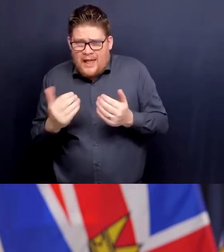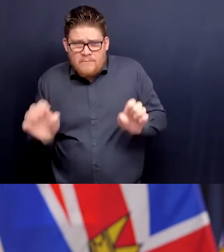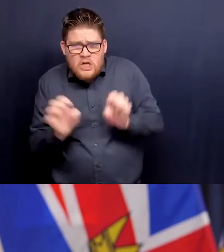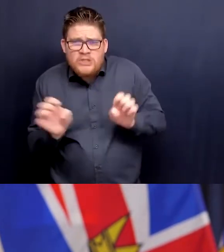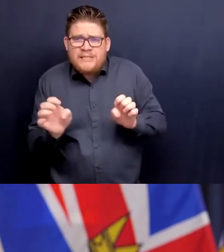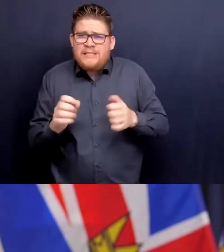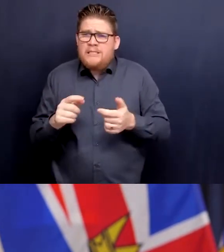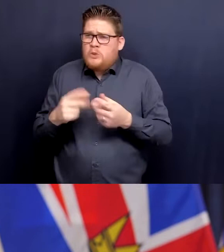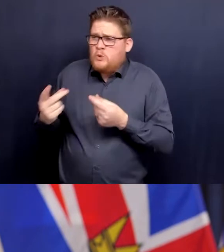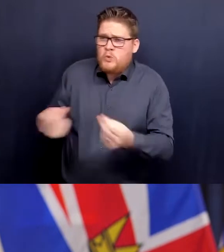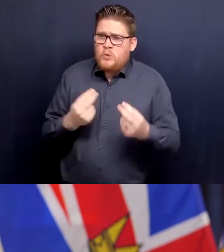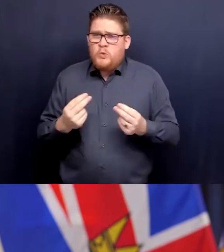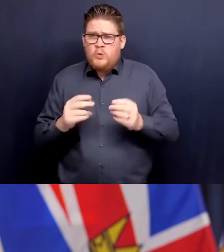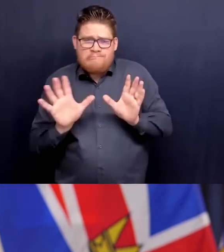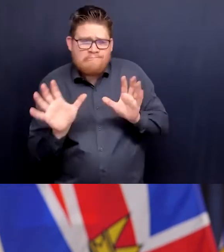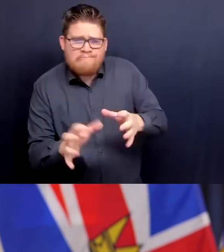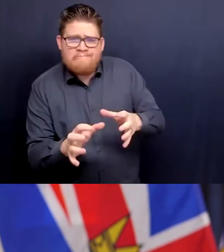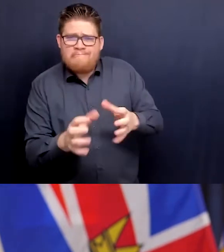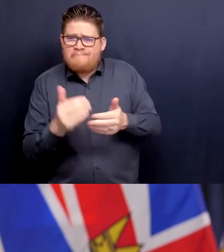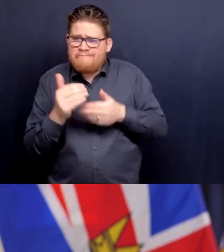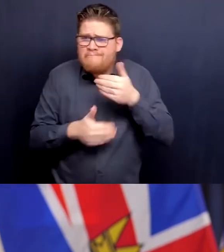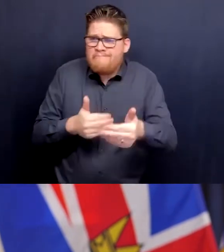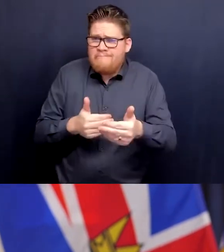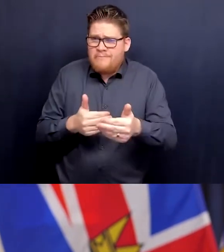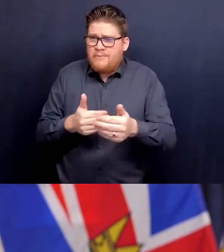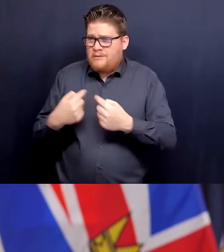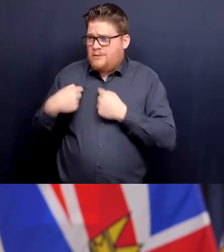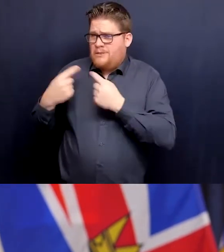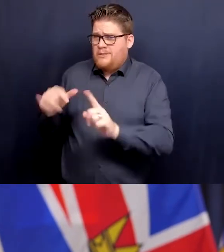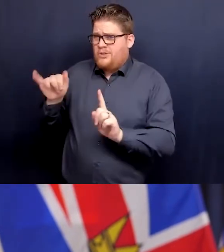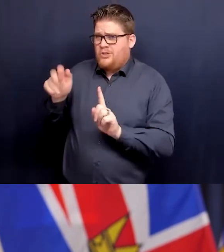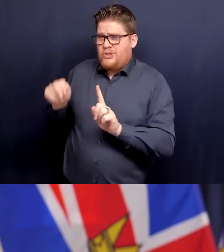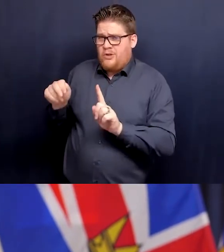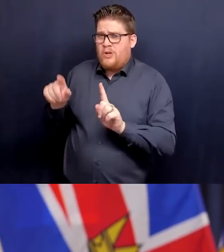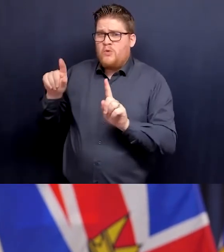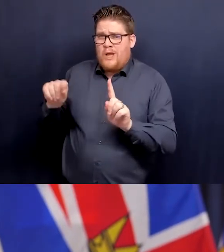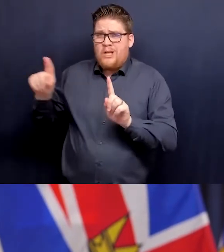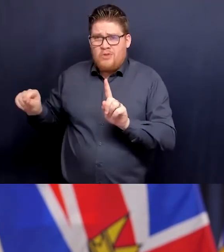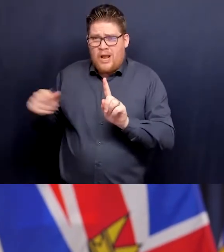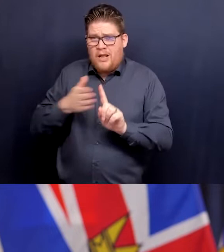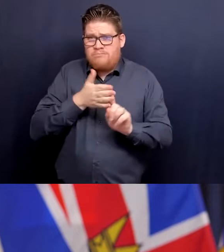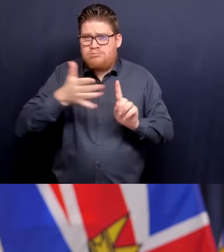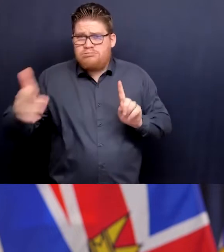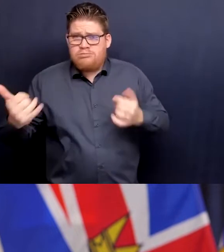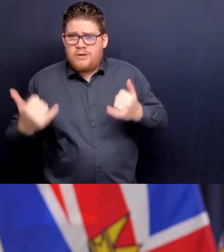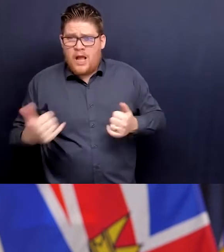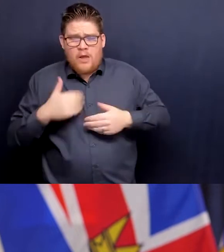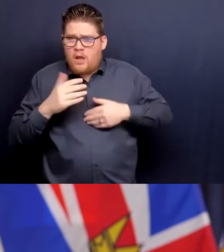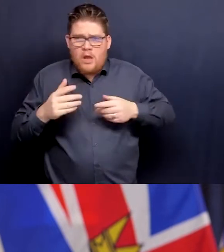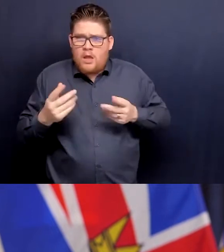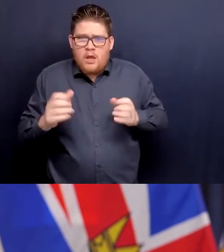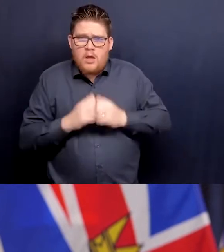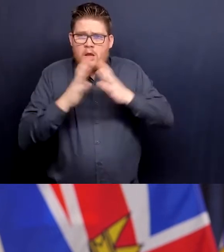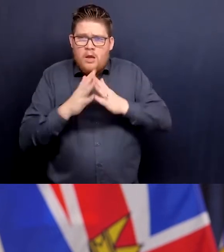to deal with the COVID-19 pandemic in January of 2020, or 2 years ago tomorrow when the